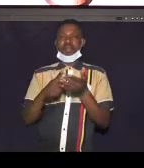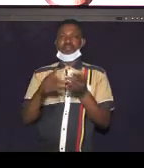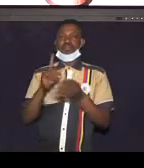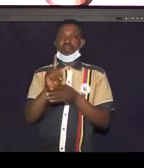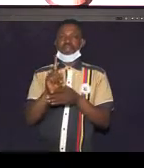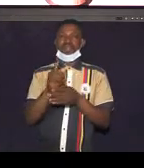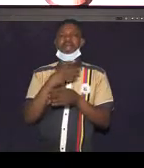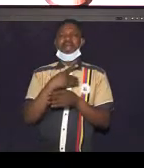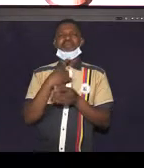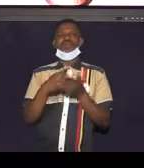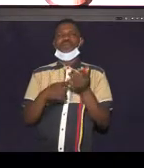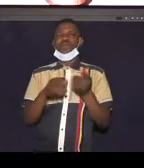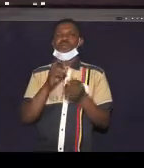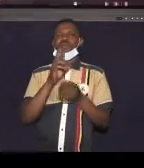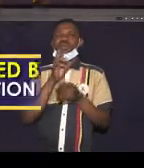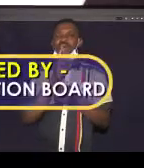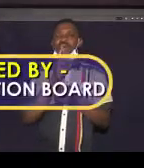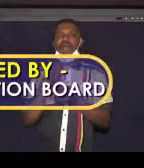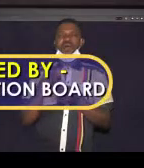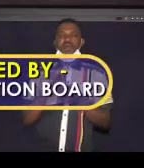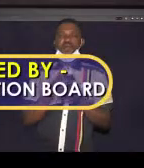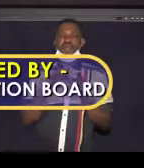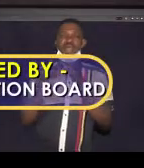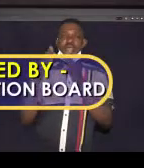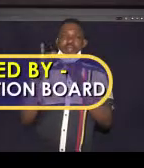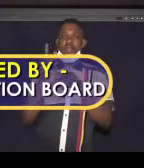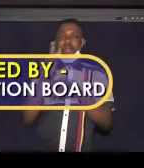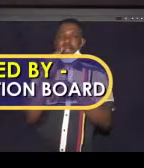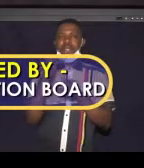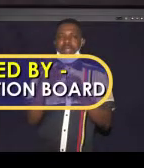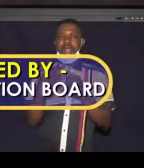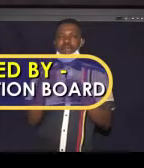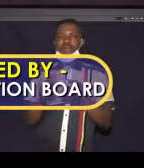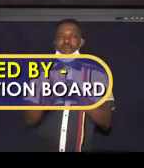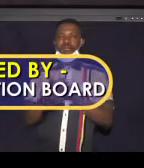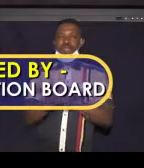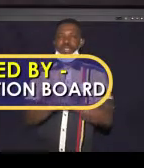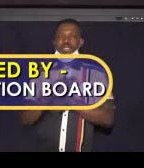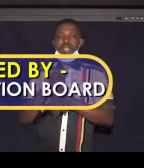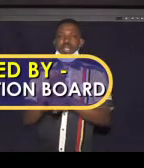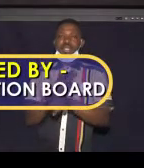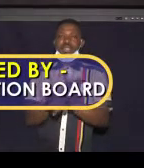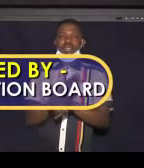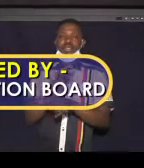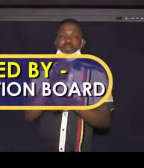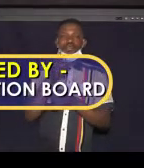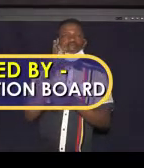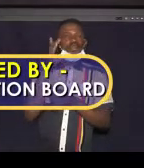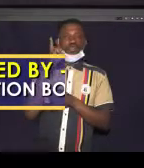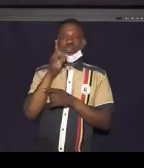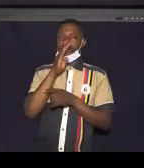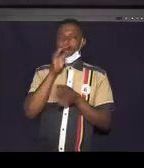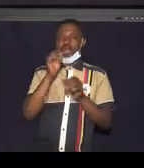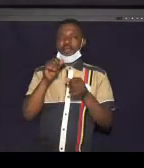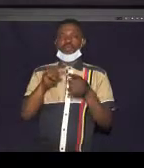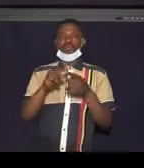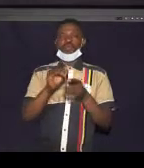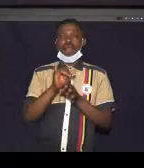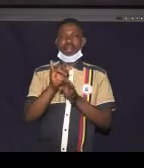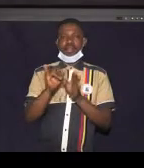And what are we expecting by the end of today's lesson? You should be able